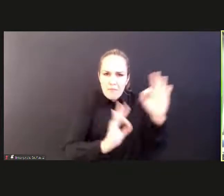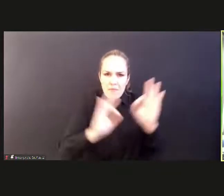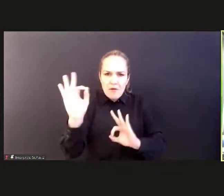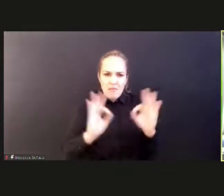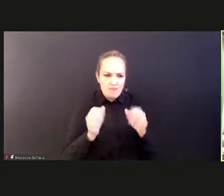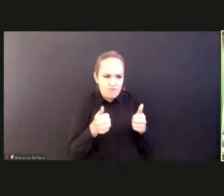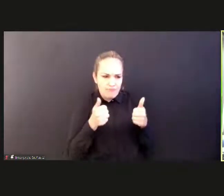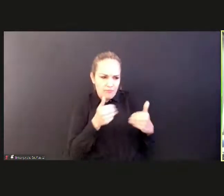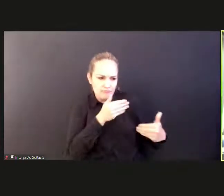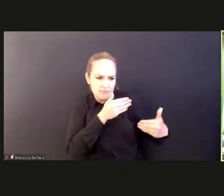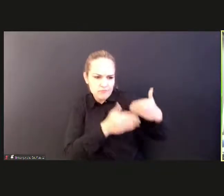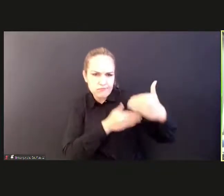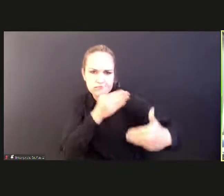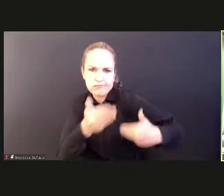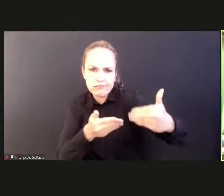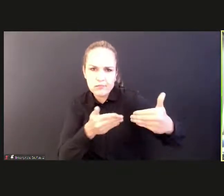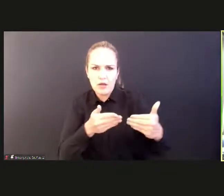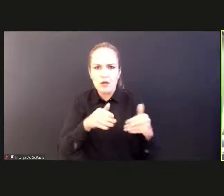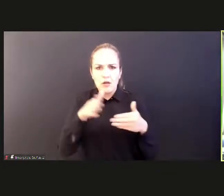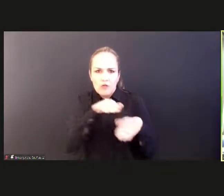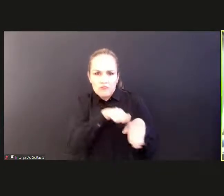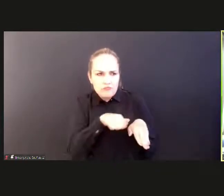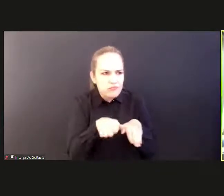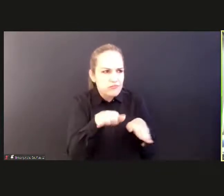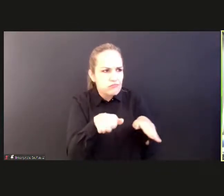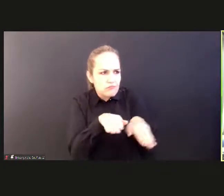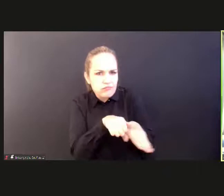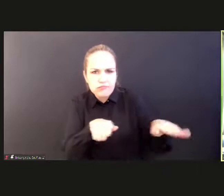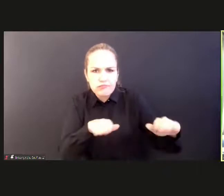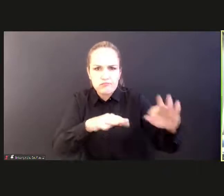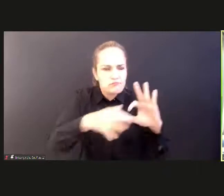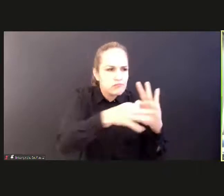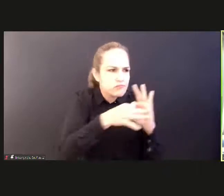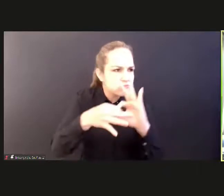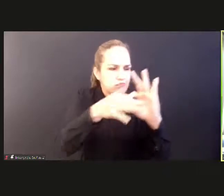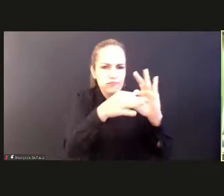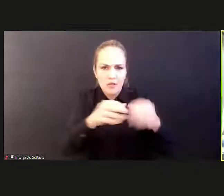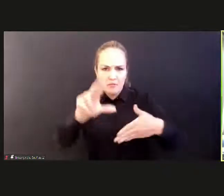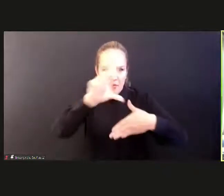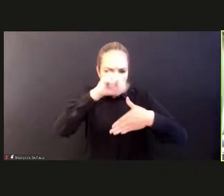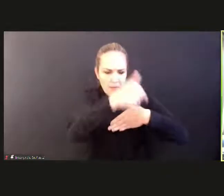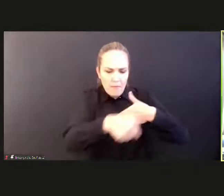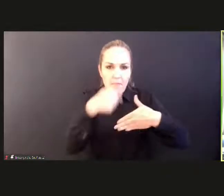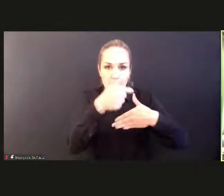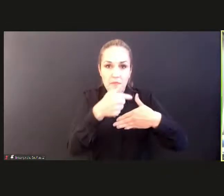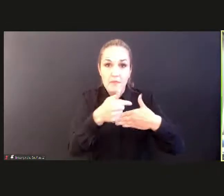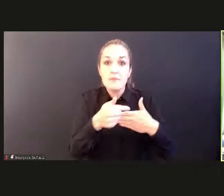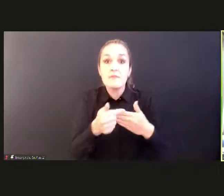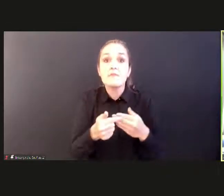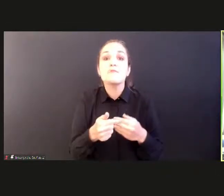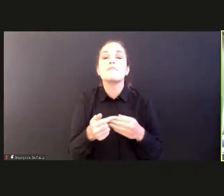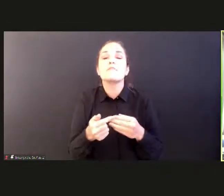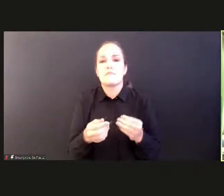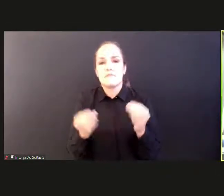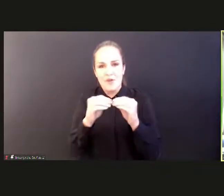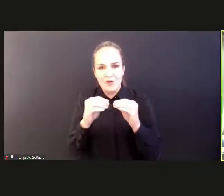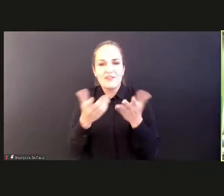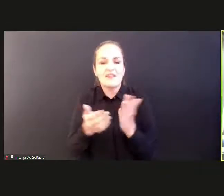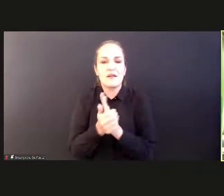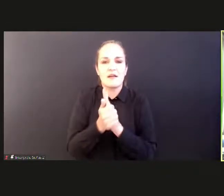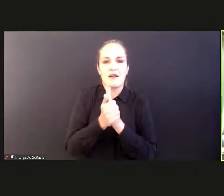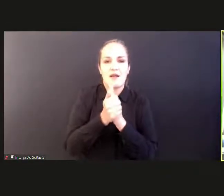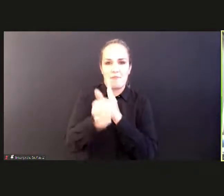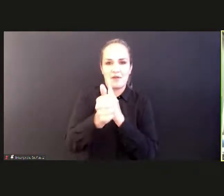Invest in improving the skill and competence of the workforce to take advantage of